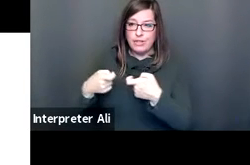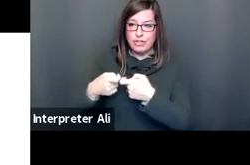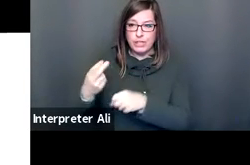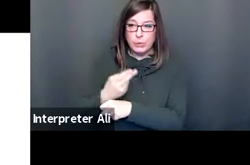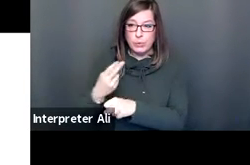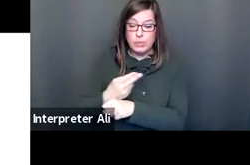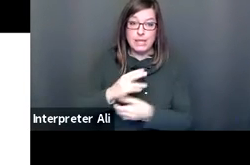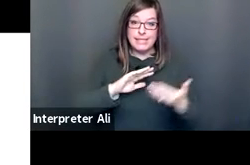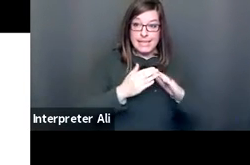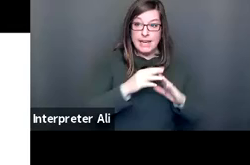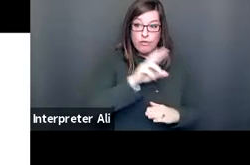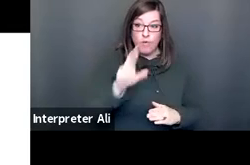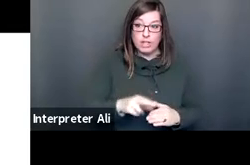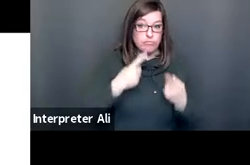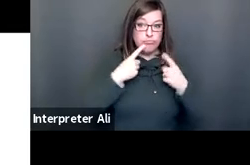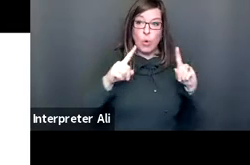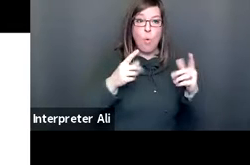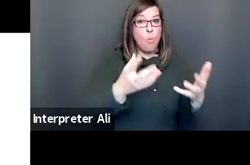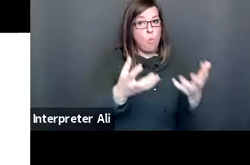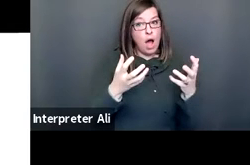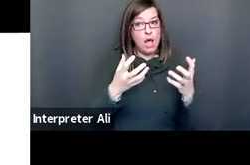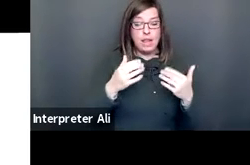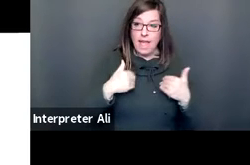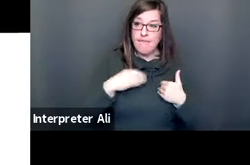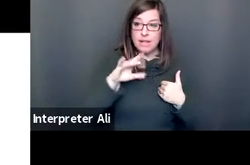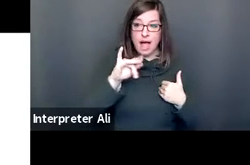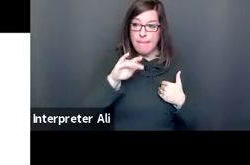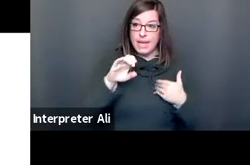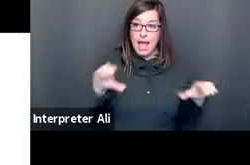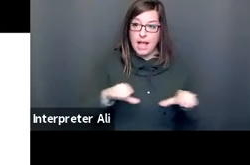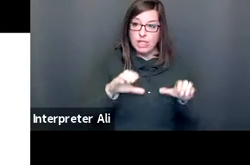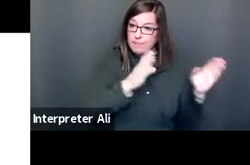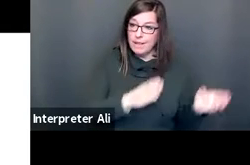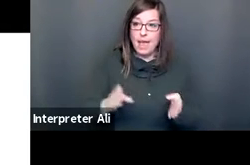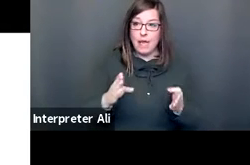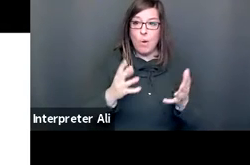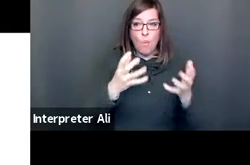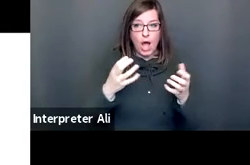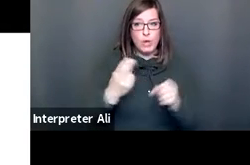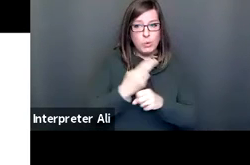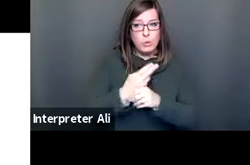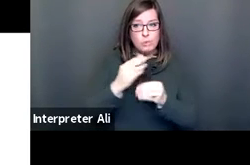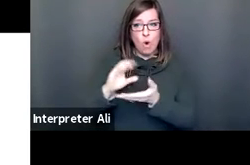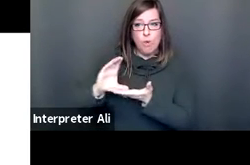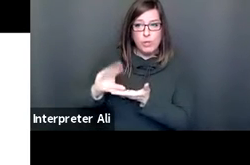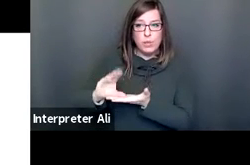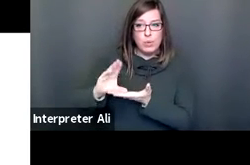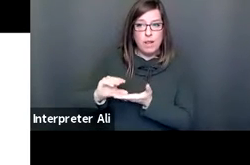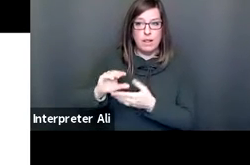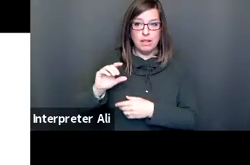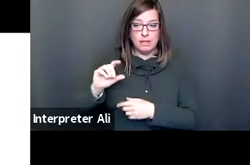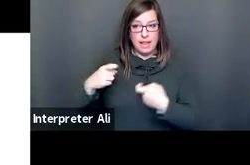to achieving through their climate action plan. We also hope to see this encourage local renewable